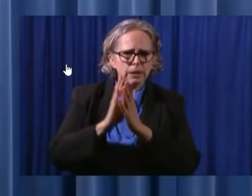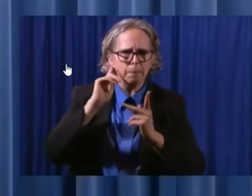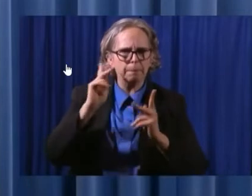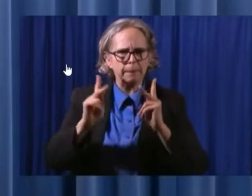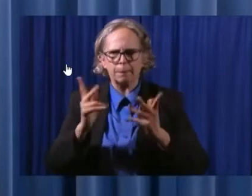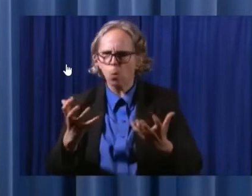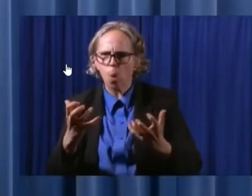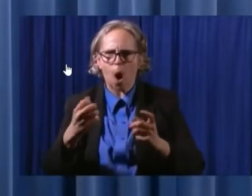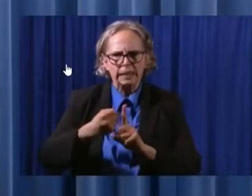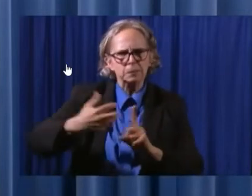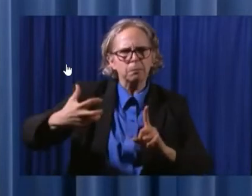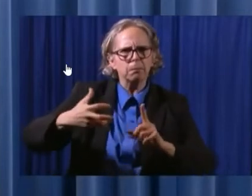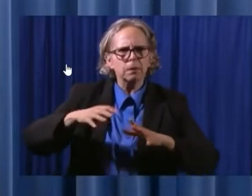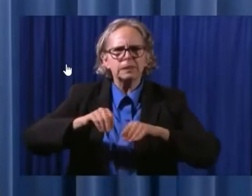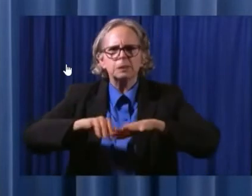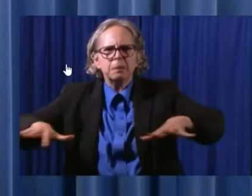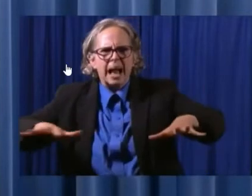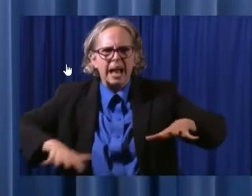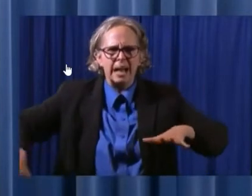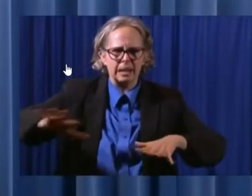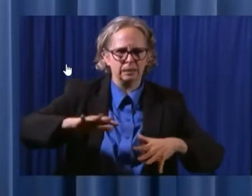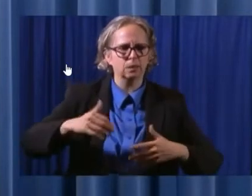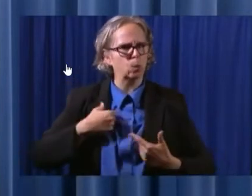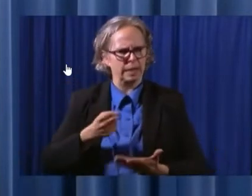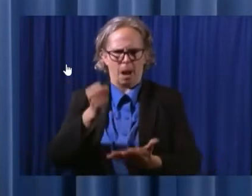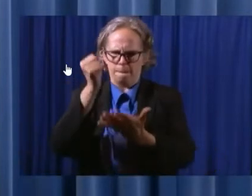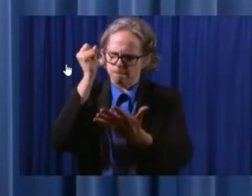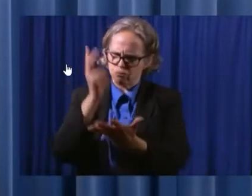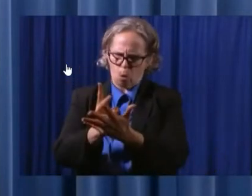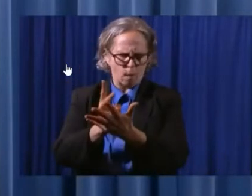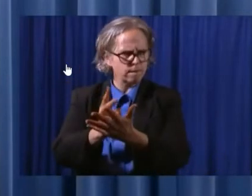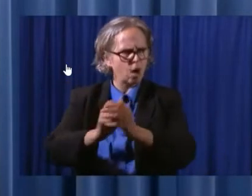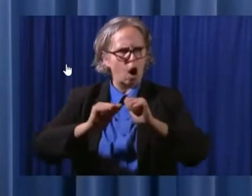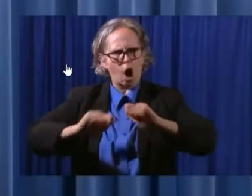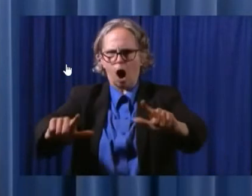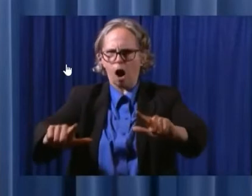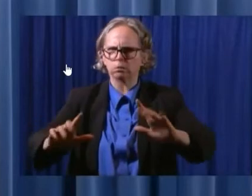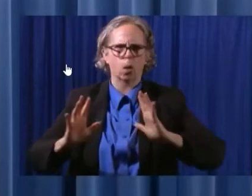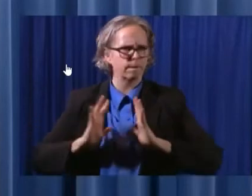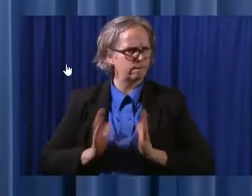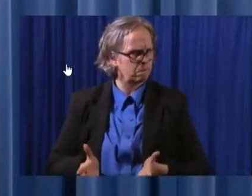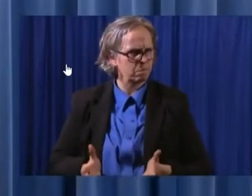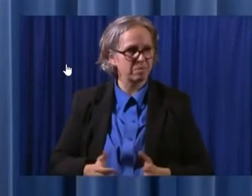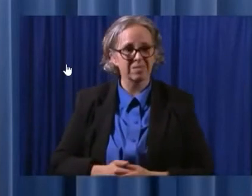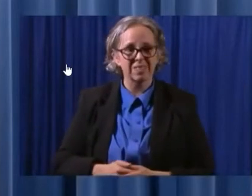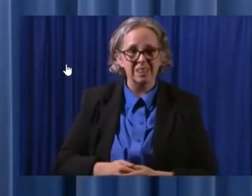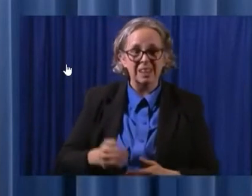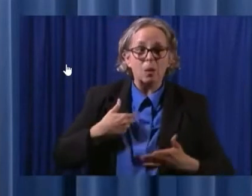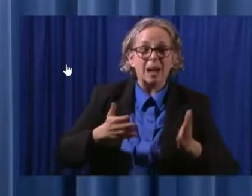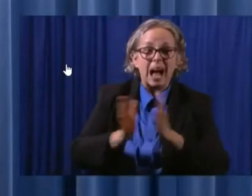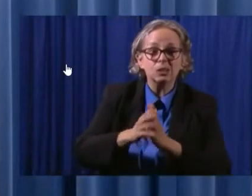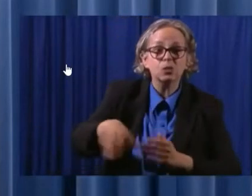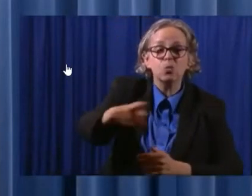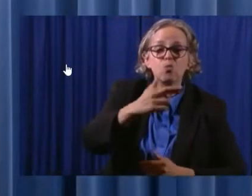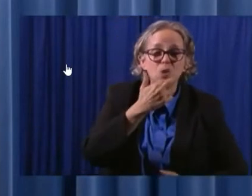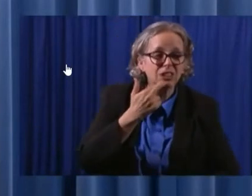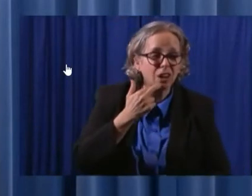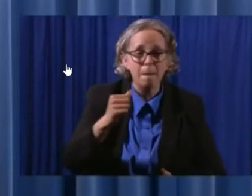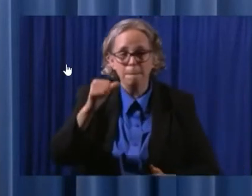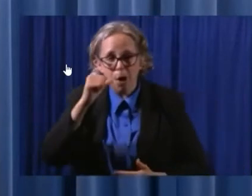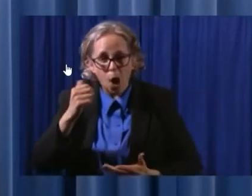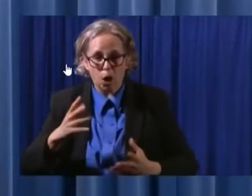enjoy dinner or drinks while enjoying themselves in a safe environment. I ask our restaurant owners, bar owners, to continue